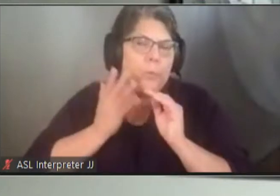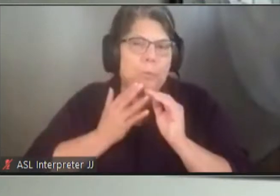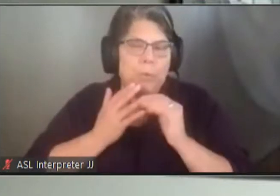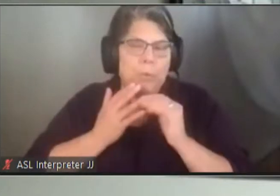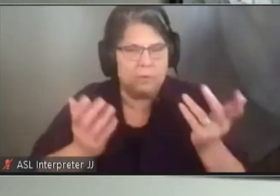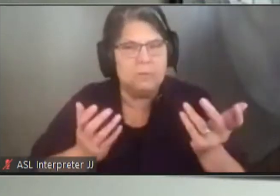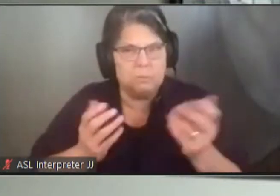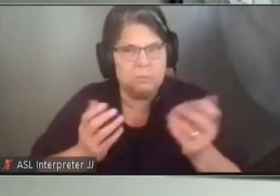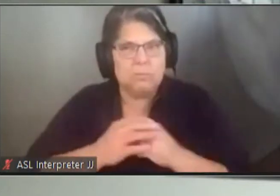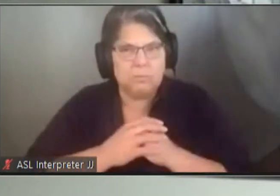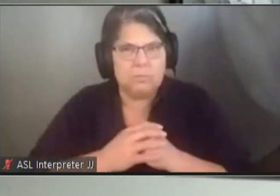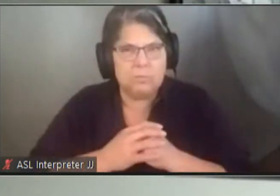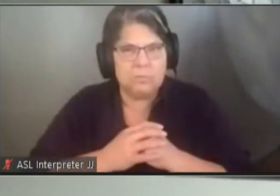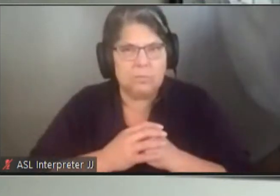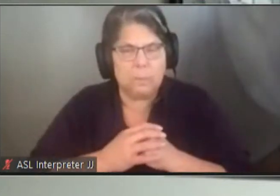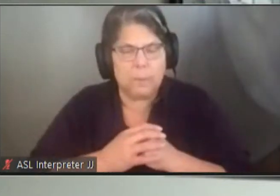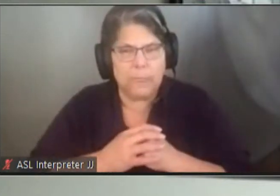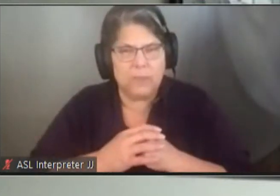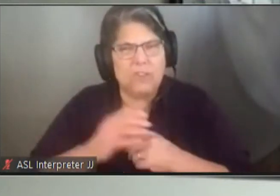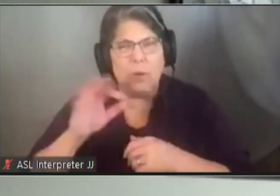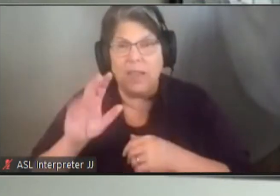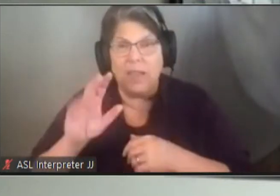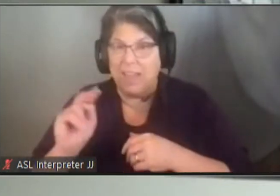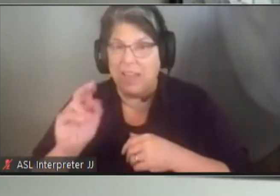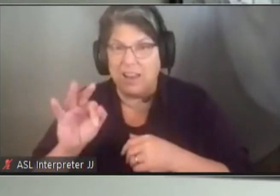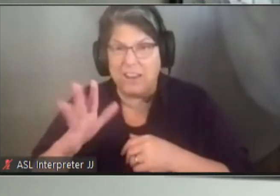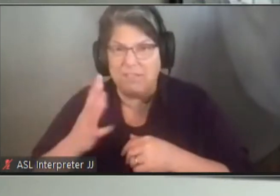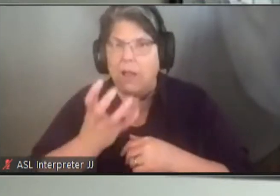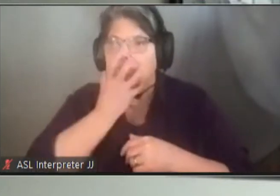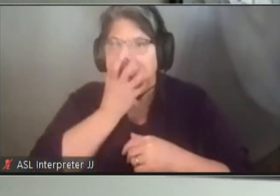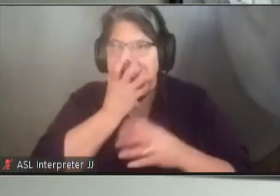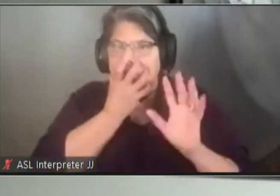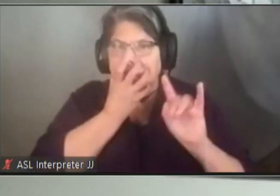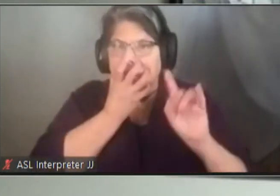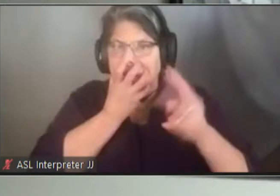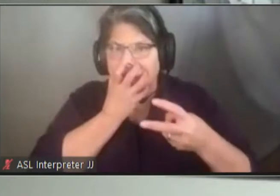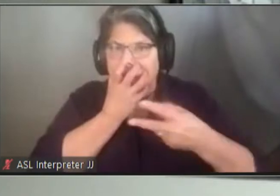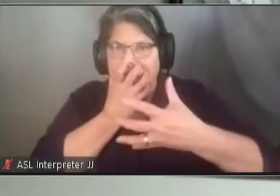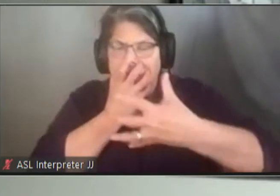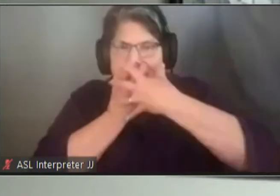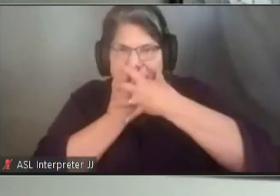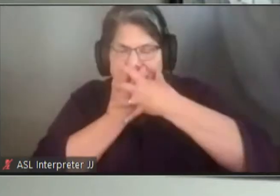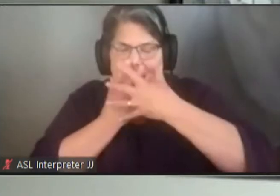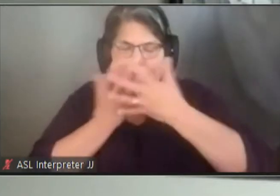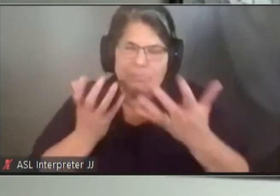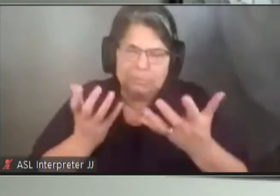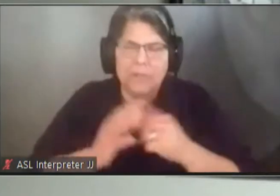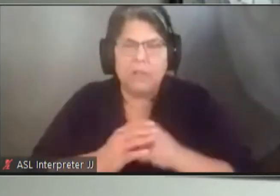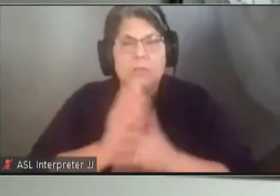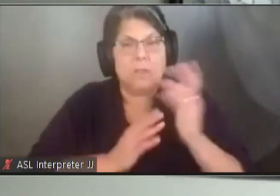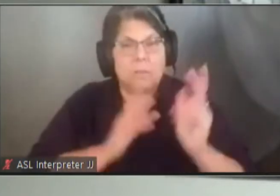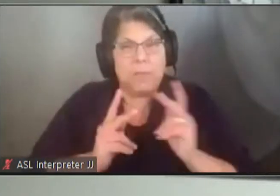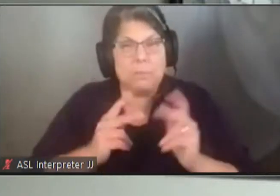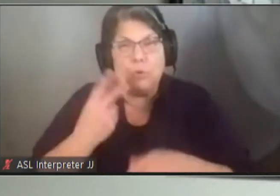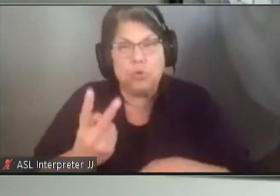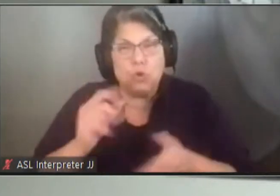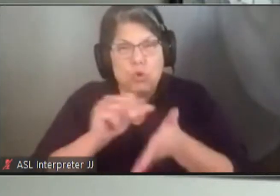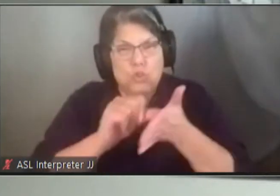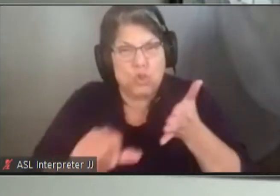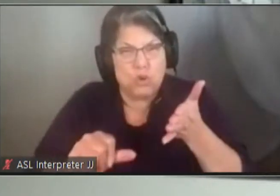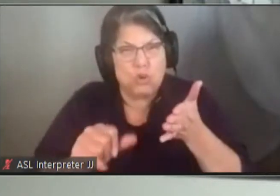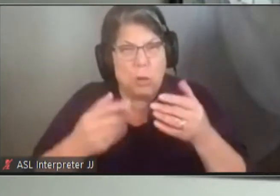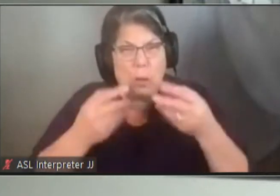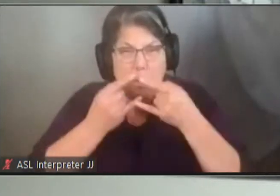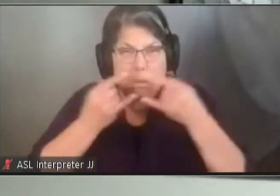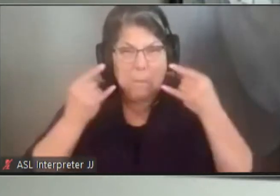the N95. Some people will want to wear 2 surgical masks. It may give a little bit more